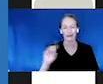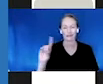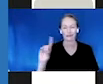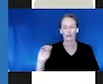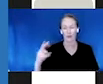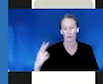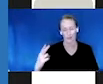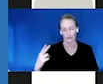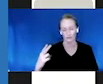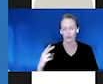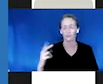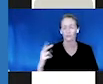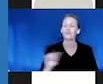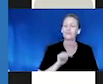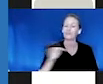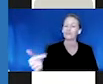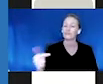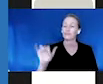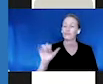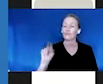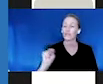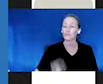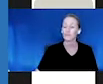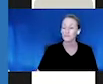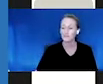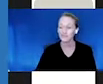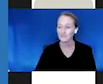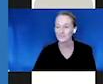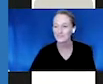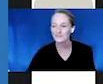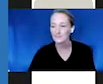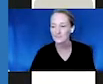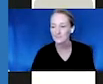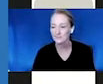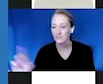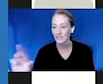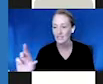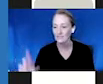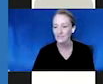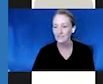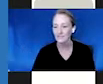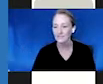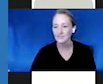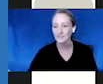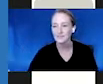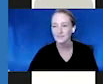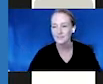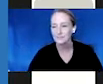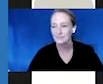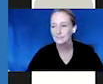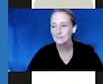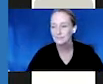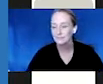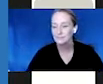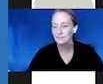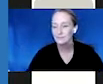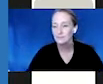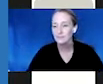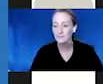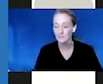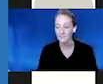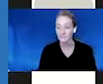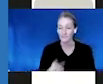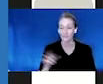you with another quote from Isabel Wilkerson, you cannot heal what you have not diagnosed, and you cannot repair what you do not